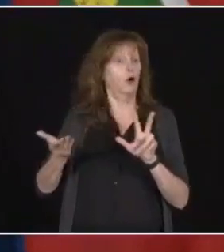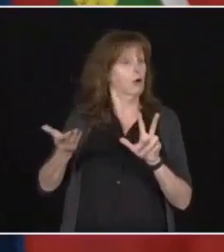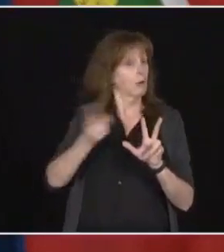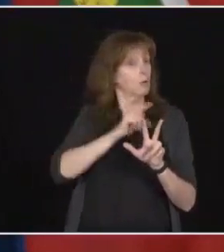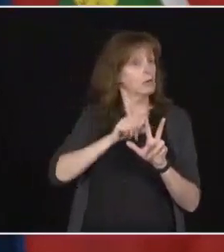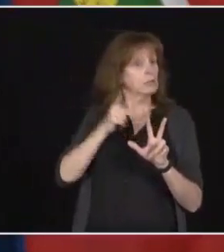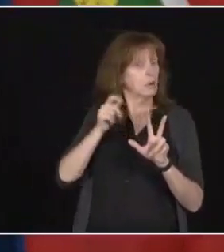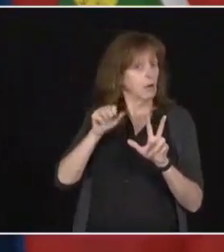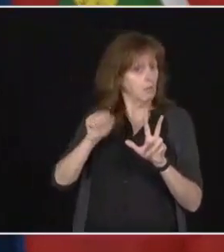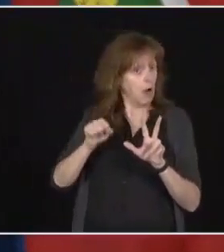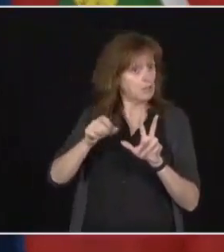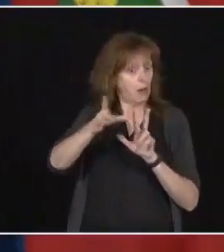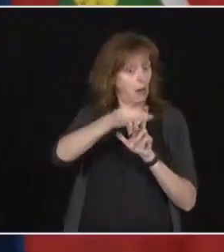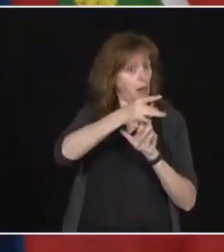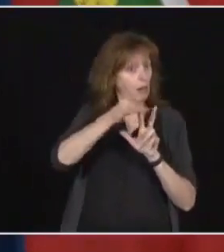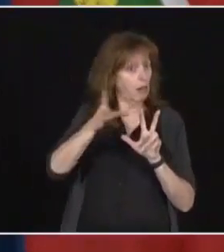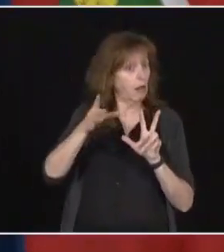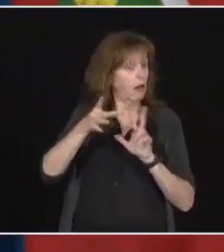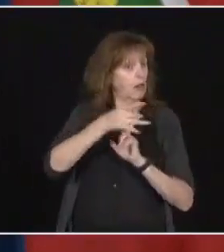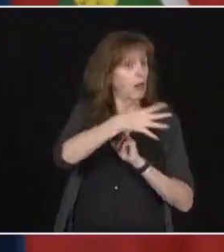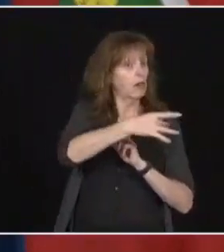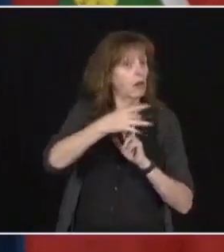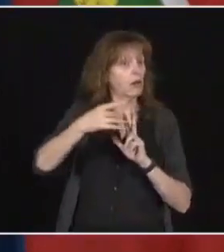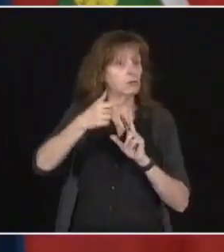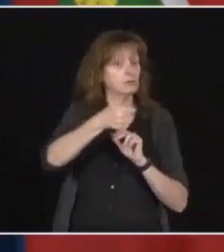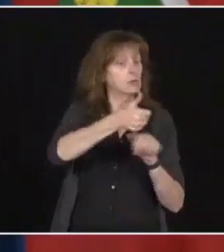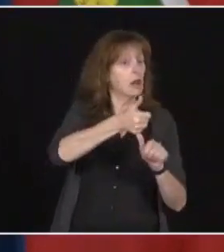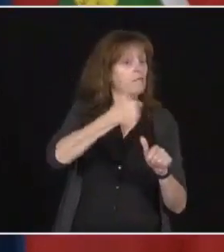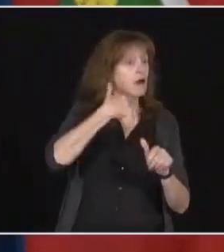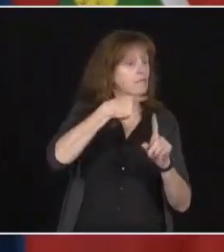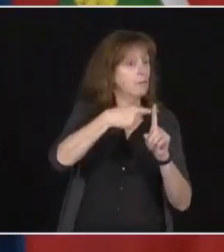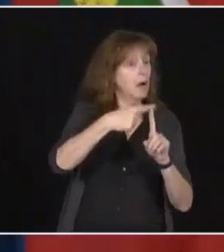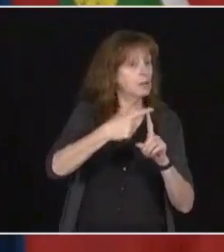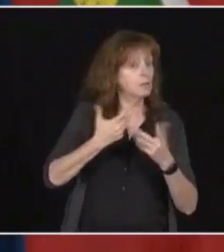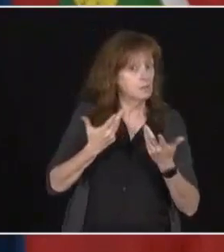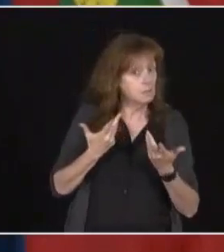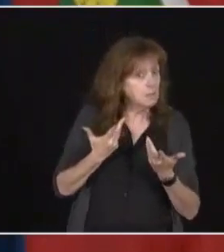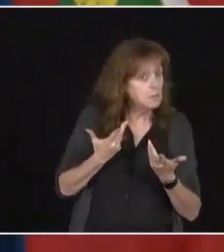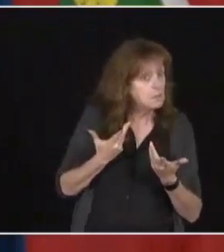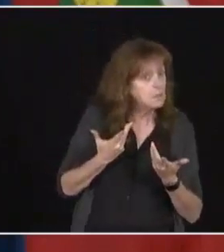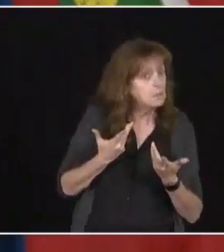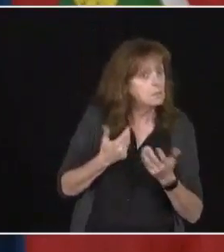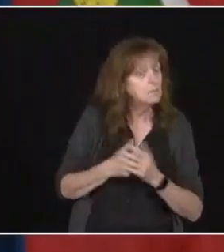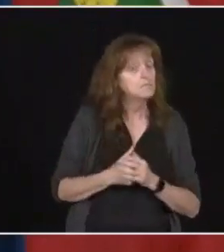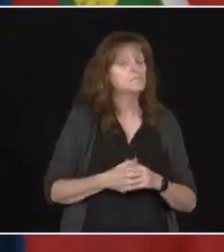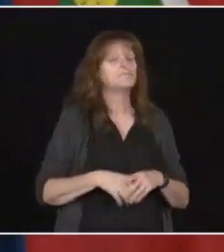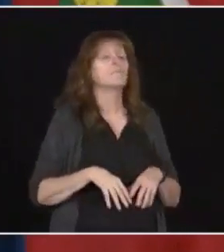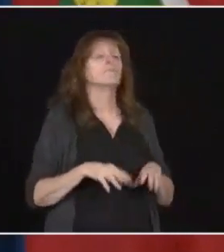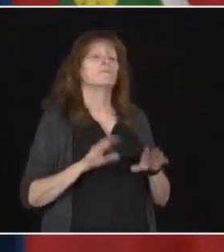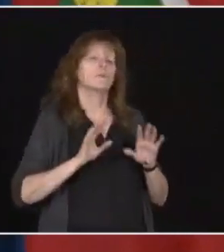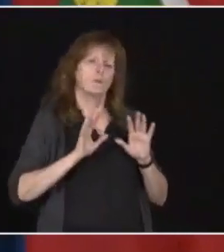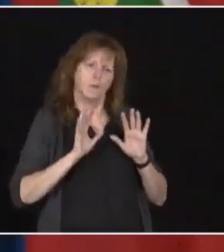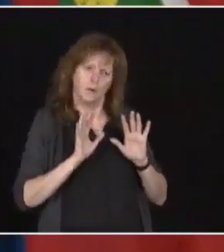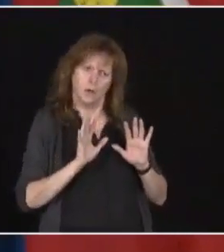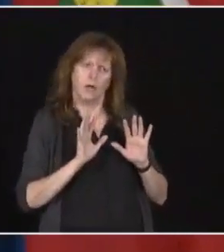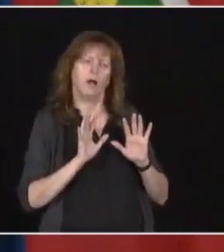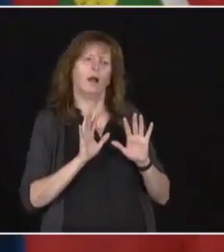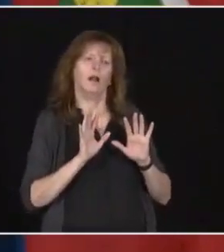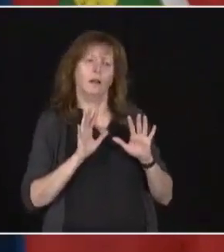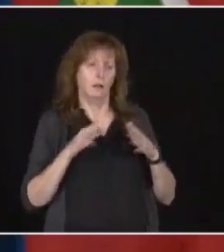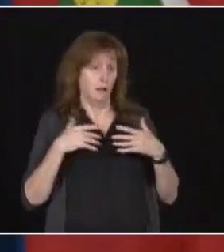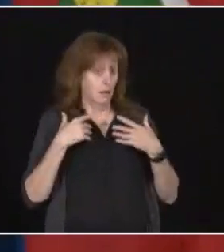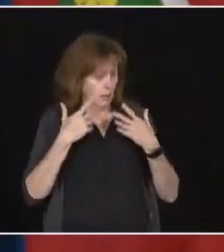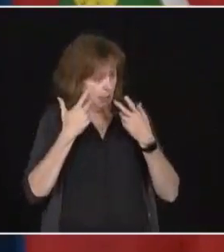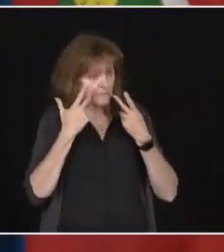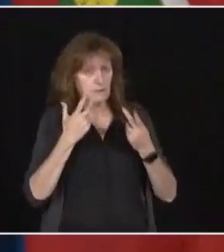results do in fact come back positive? Well, when I see the reaction that has been taken by the Premier out of an